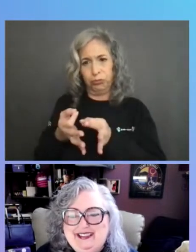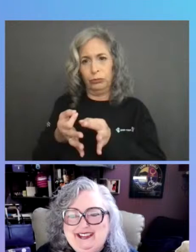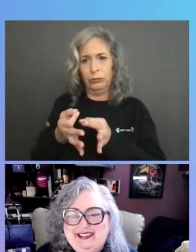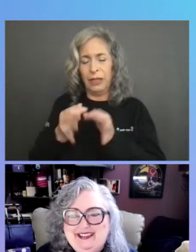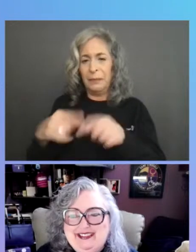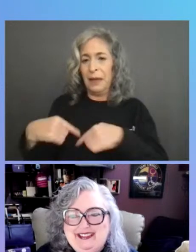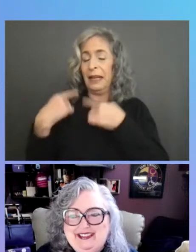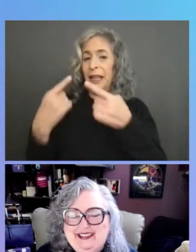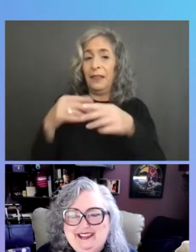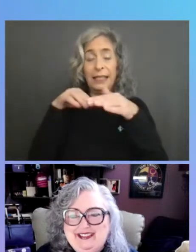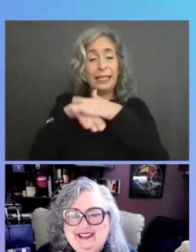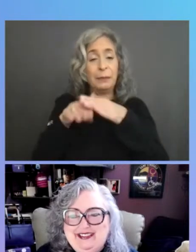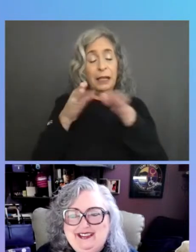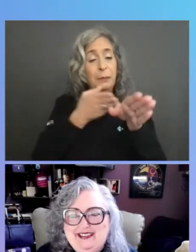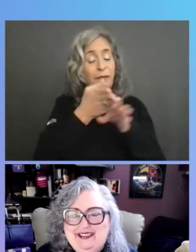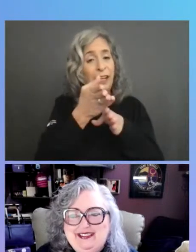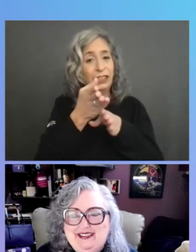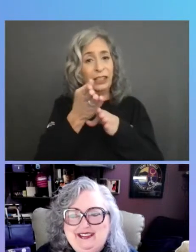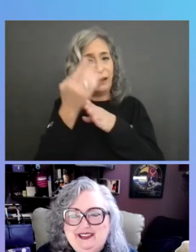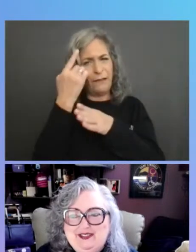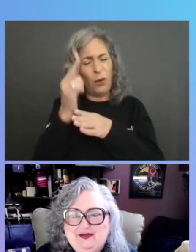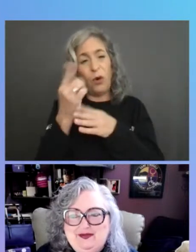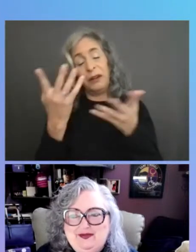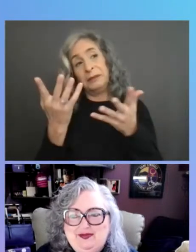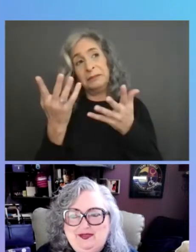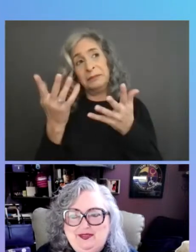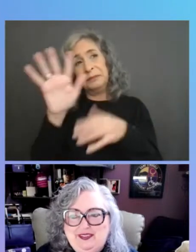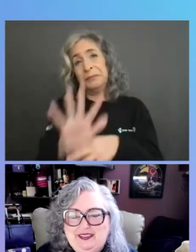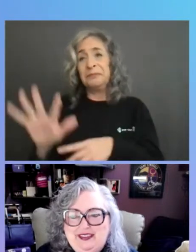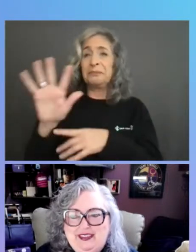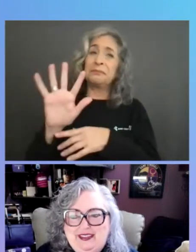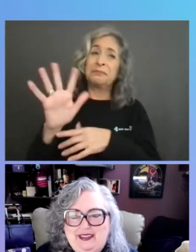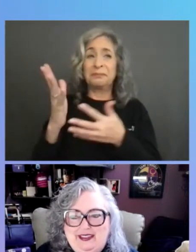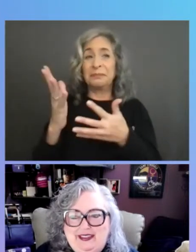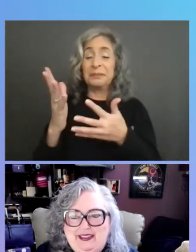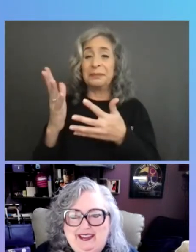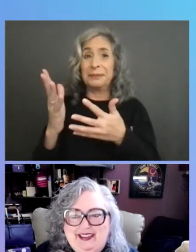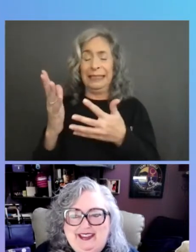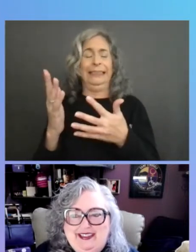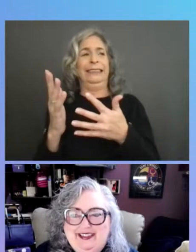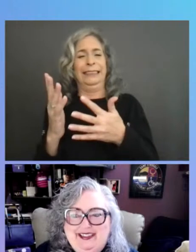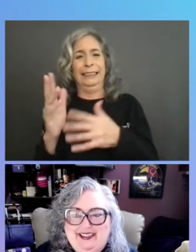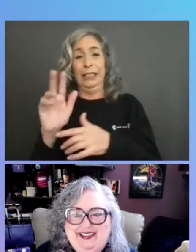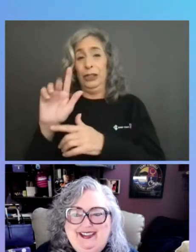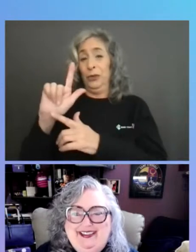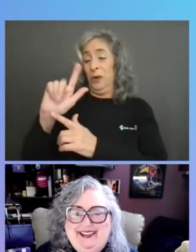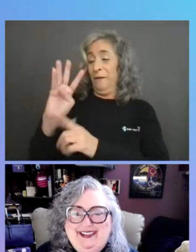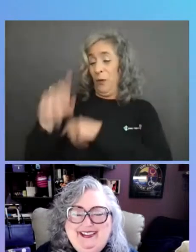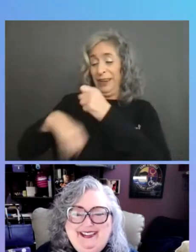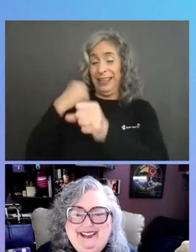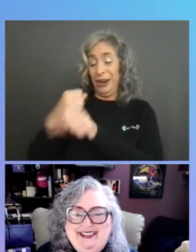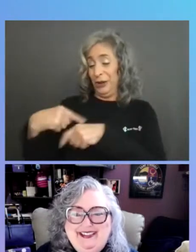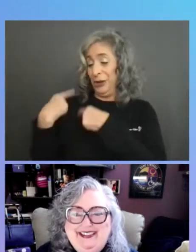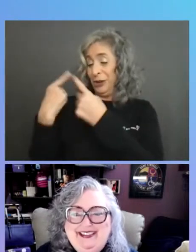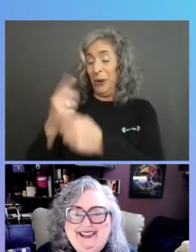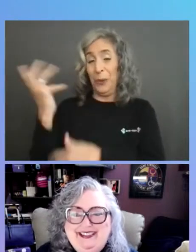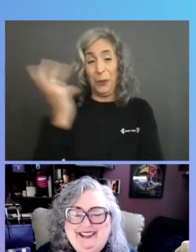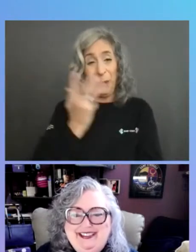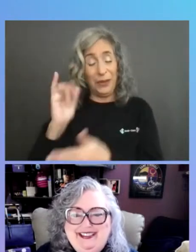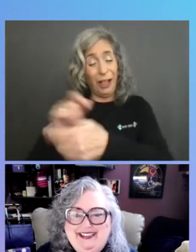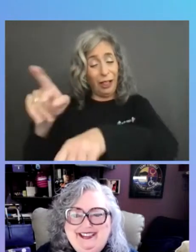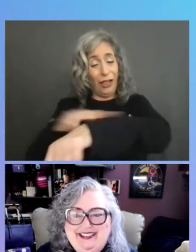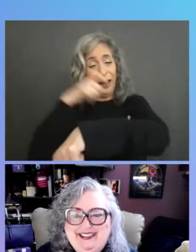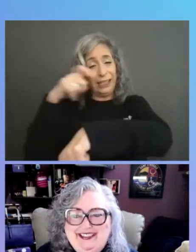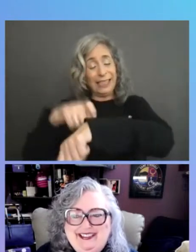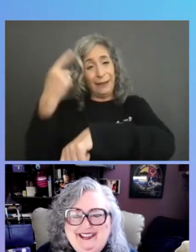in the accessibility profession for coming up on, it's crazy to say it, but 24 years, and that's a long time for me to be doing